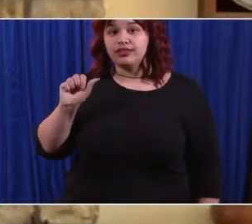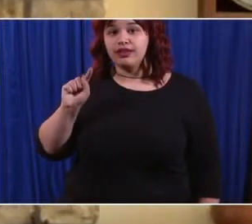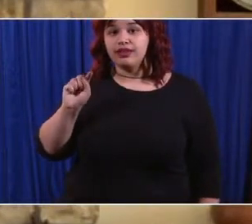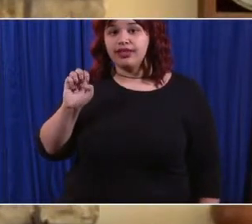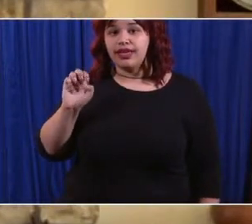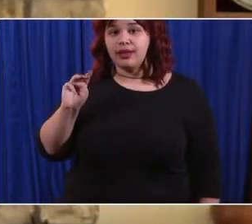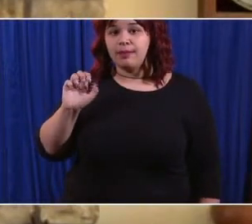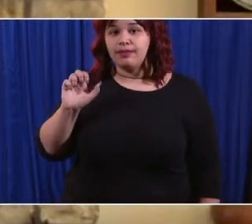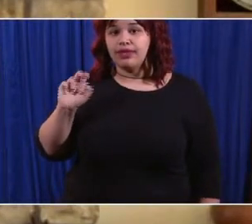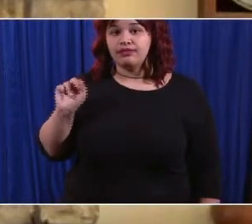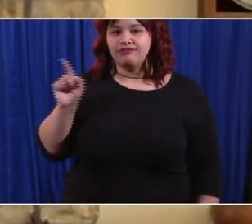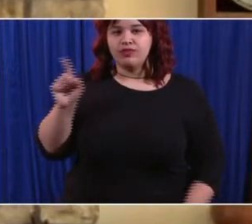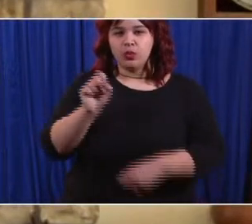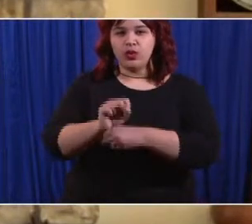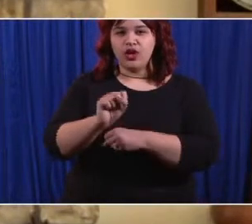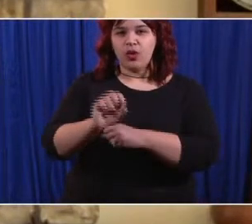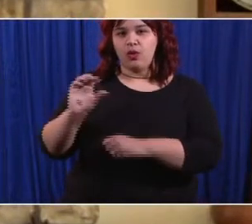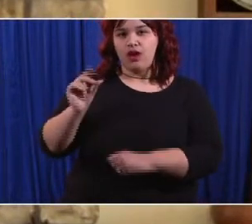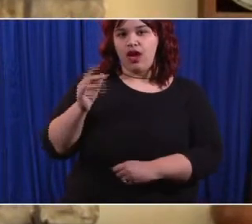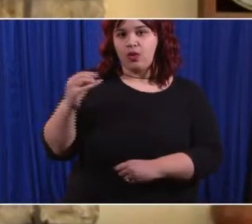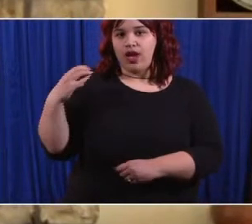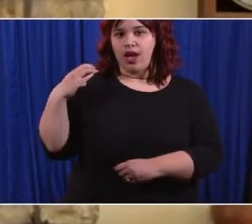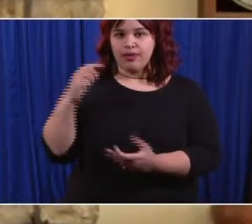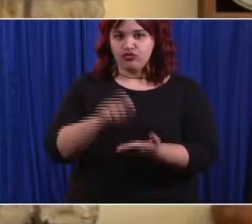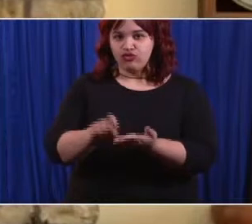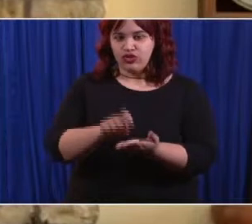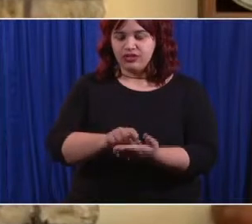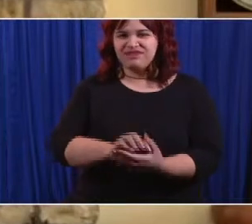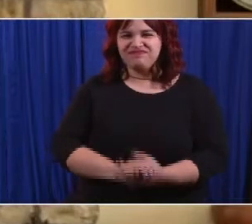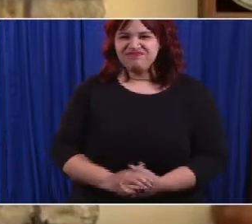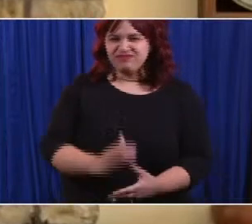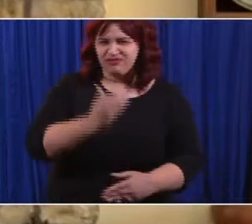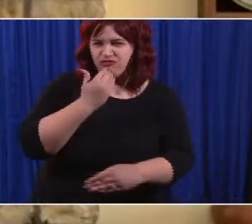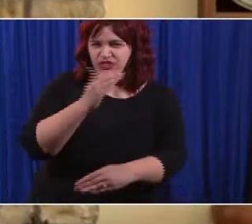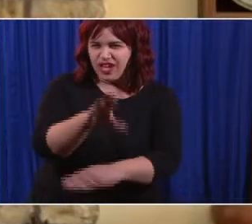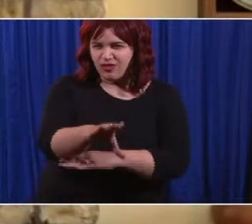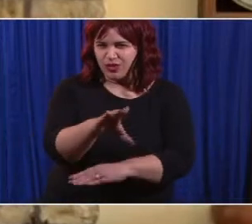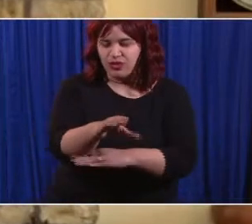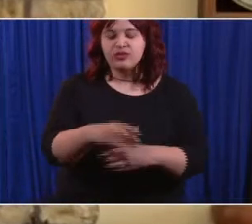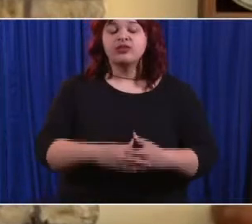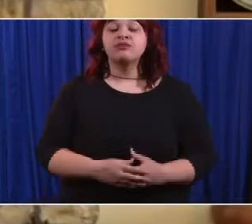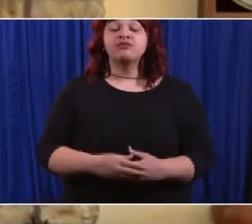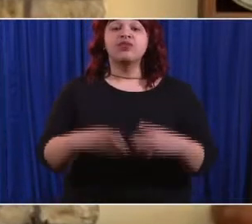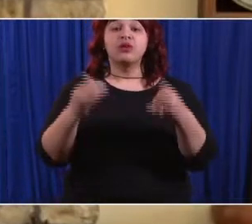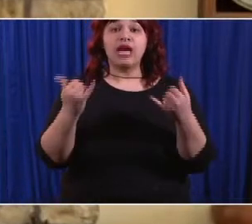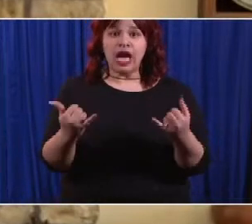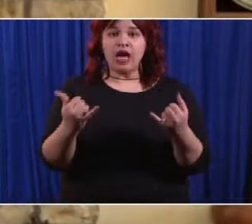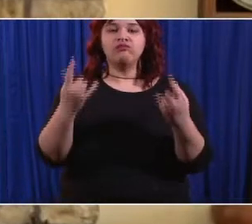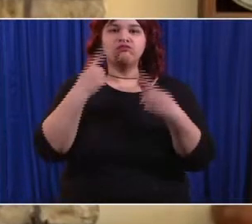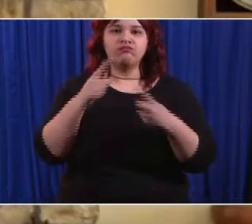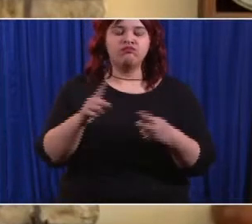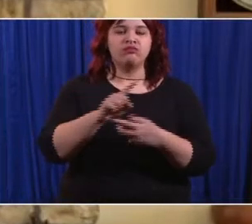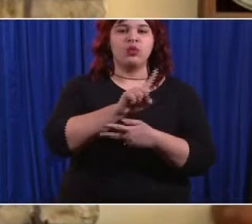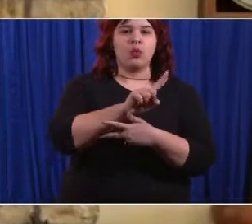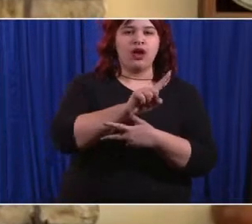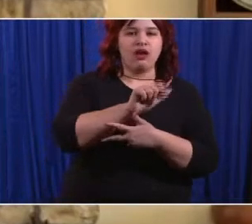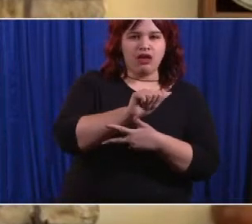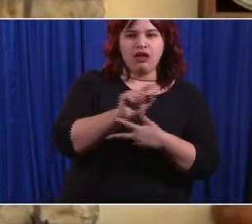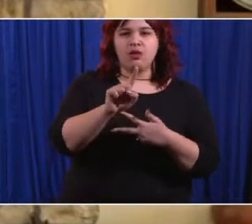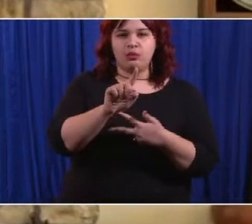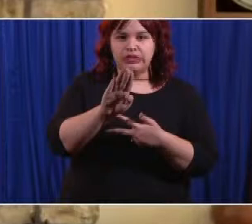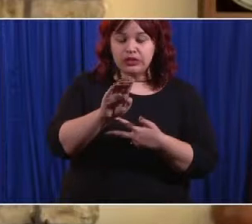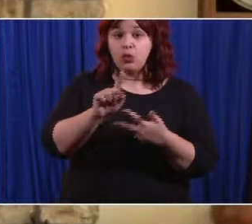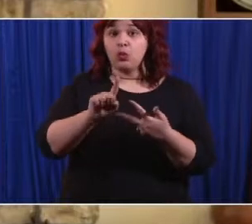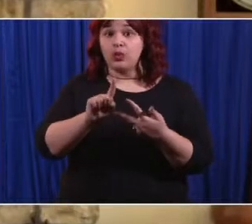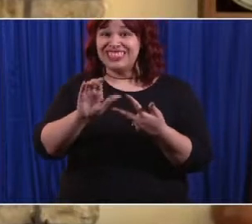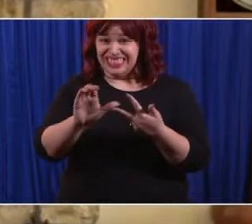Afternoon. So among the people eligible now are people who work in the prisons, but it